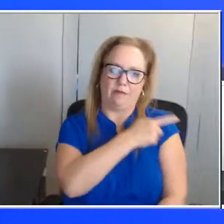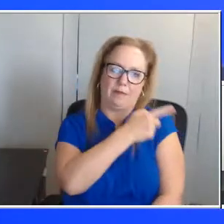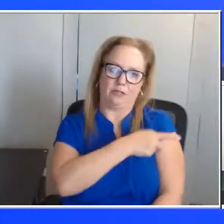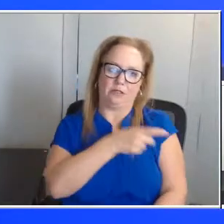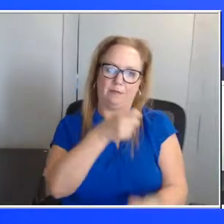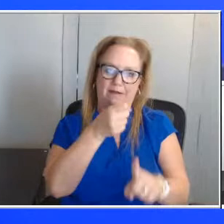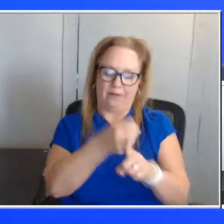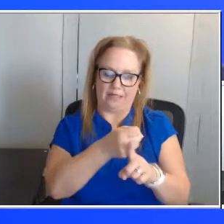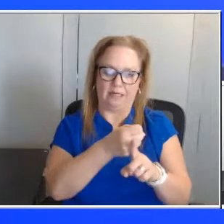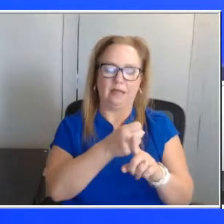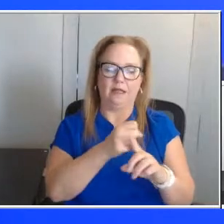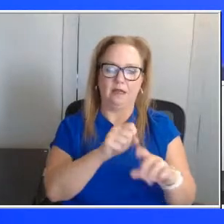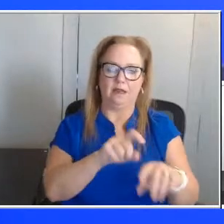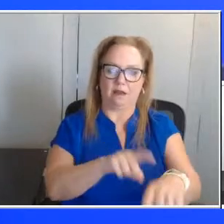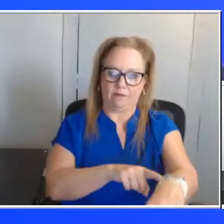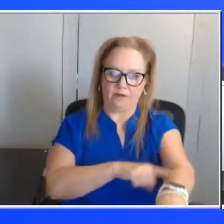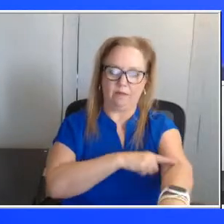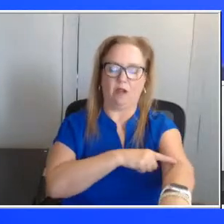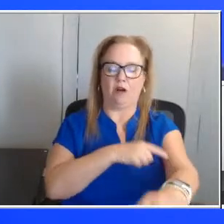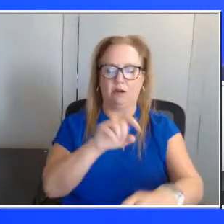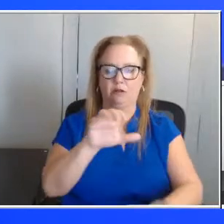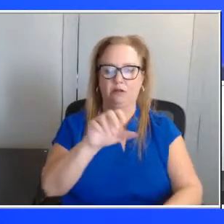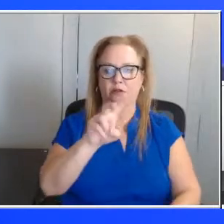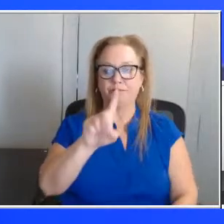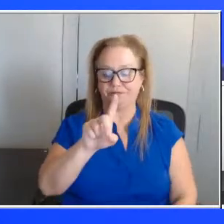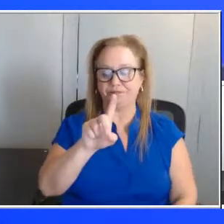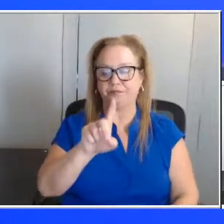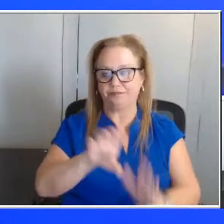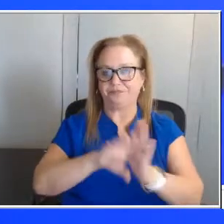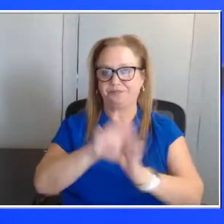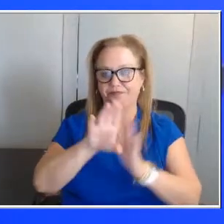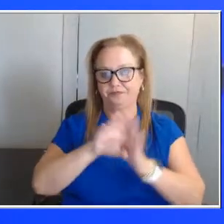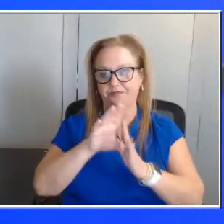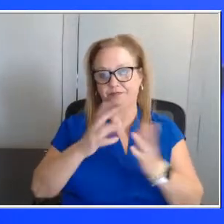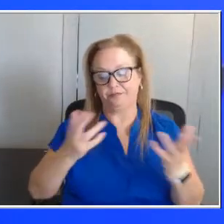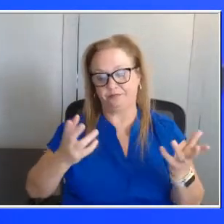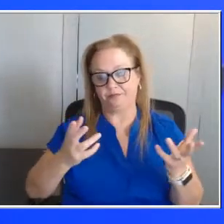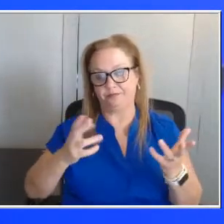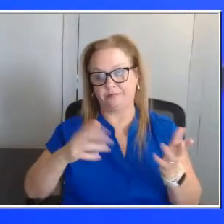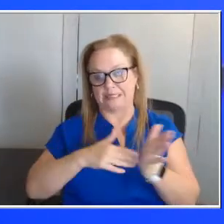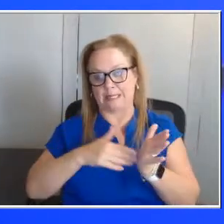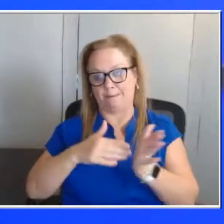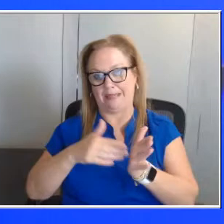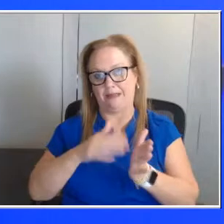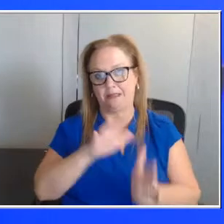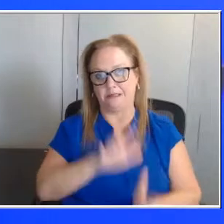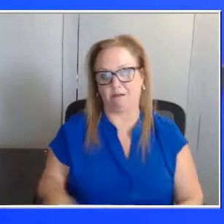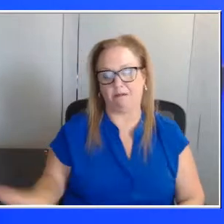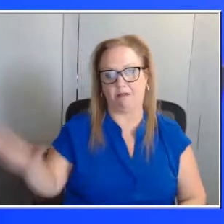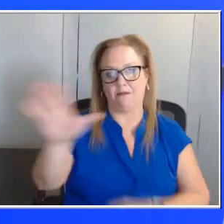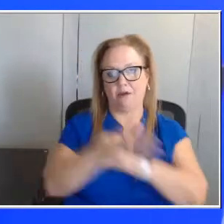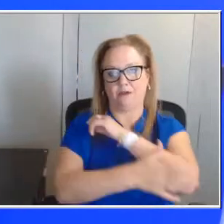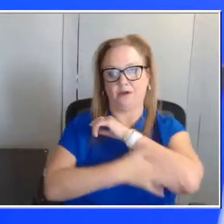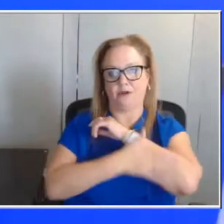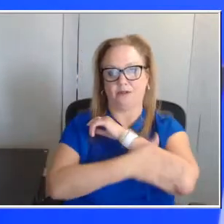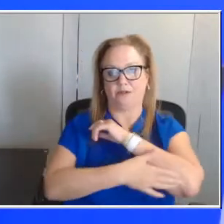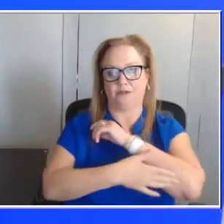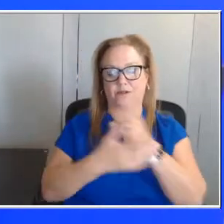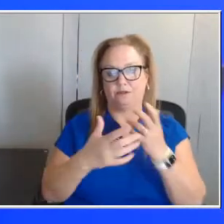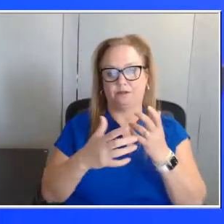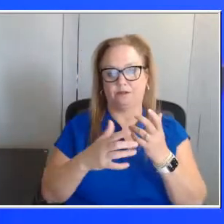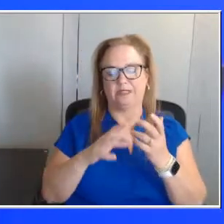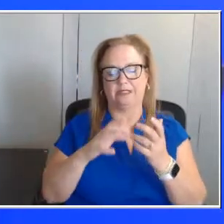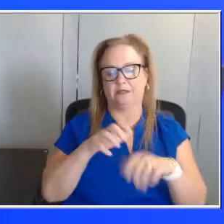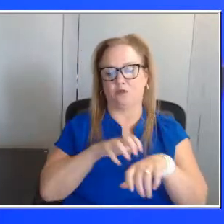can develop some form of long COVID, and so I mean that puts us in the millions across the country, right? Probably 20, 25. This is a rough estimate, of